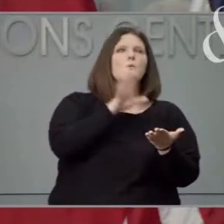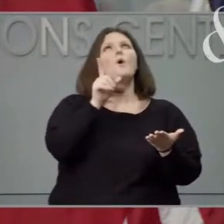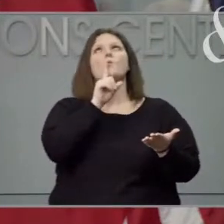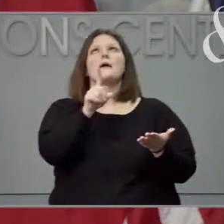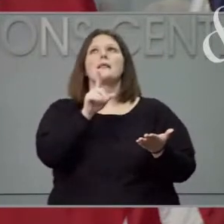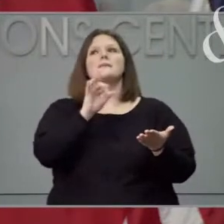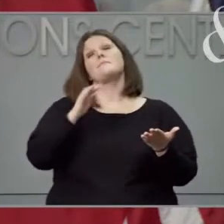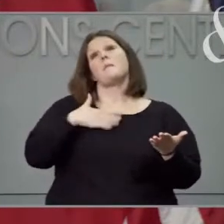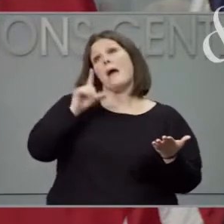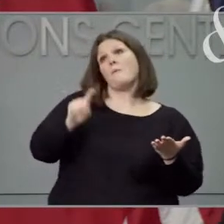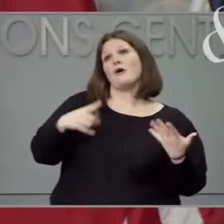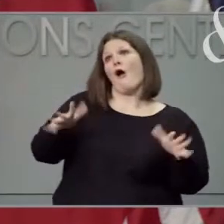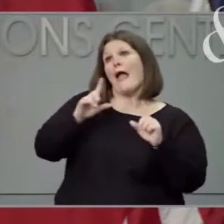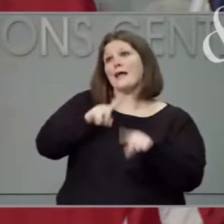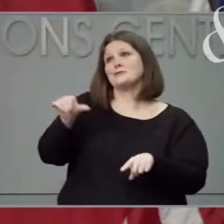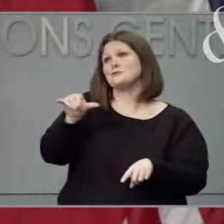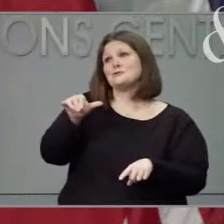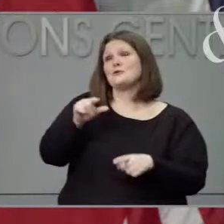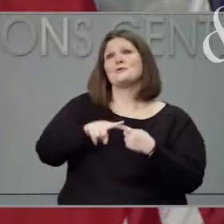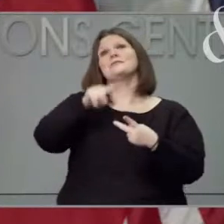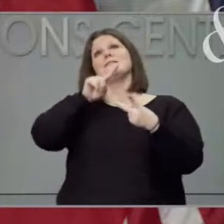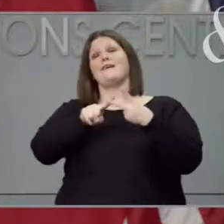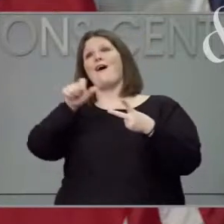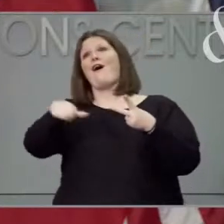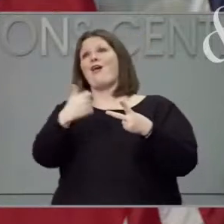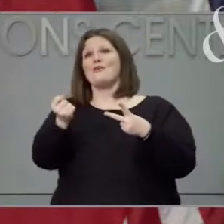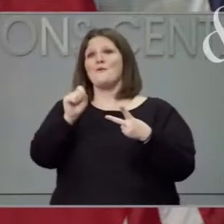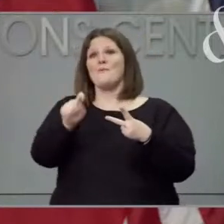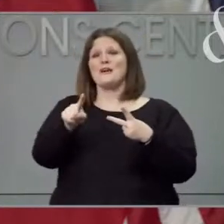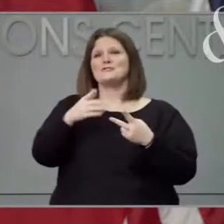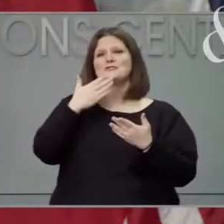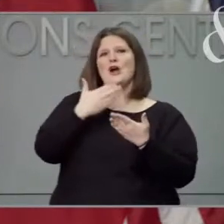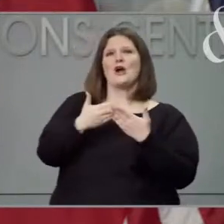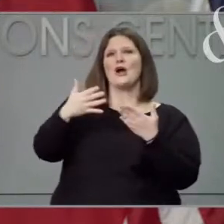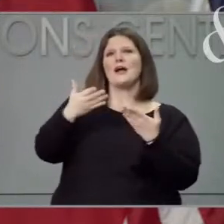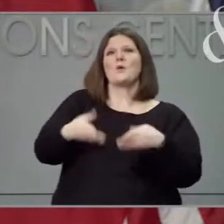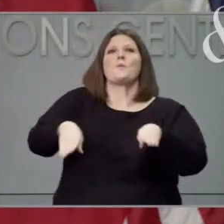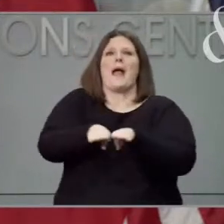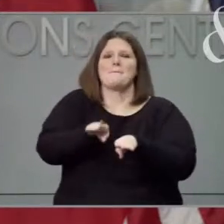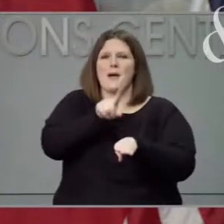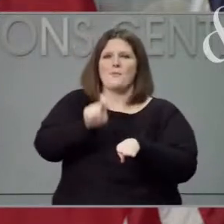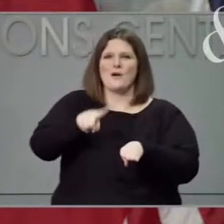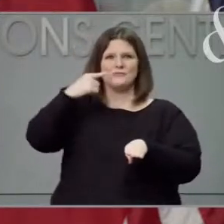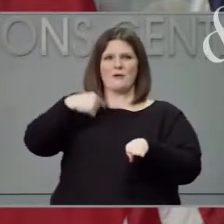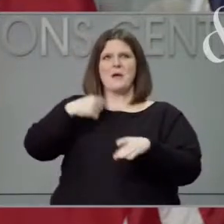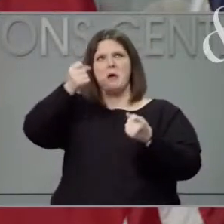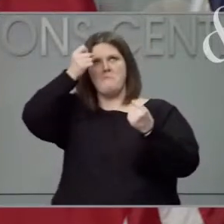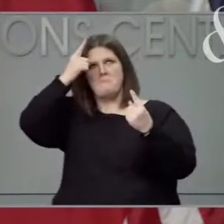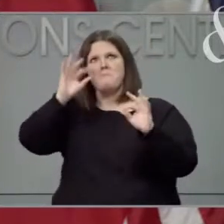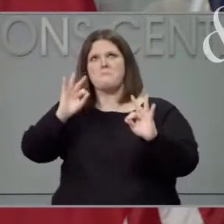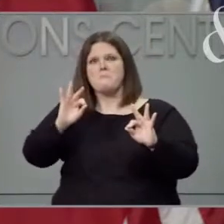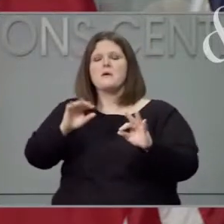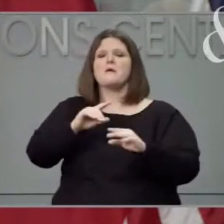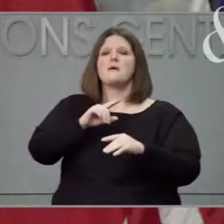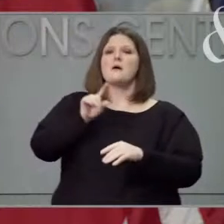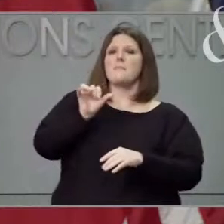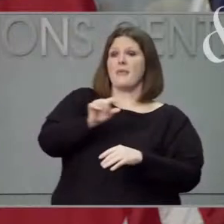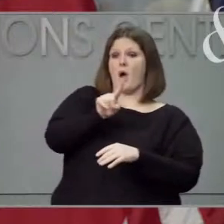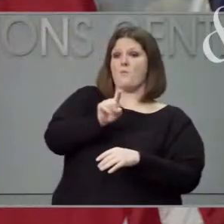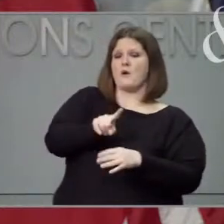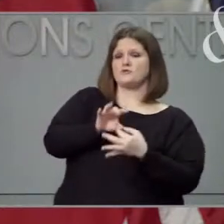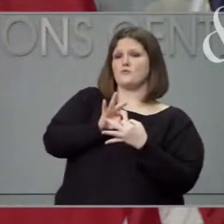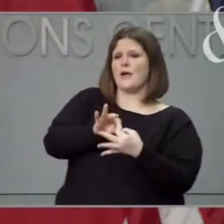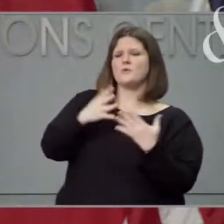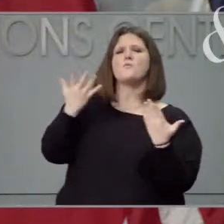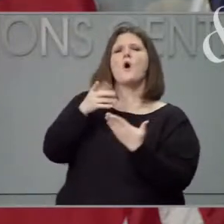actually, that question was already answered. I actually have another question I'm going to ask you. It's a good wrap-up question for me. The question specifically has to do with the